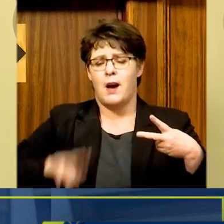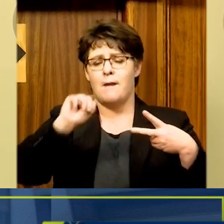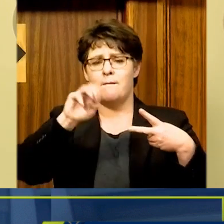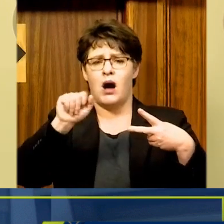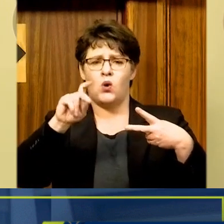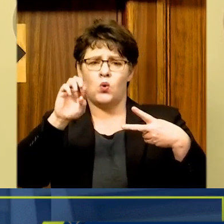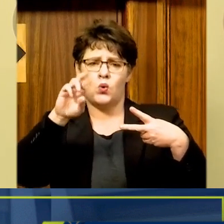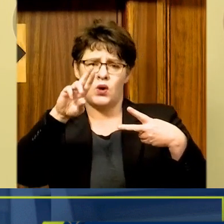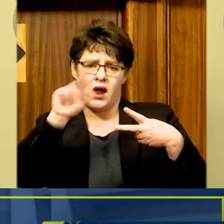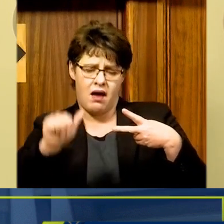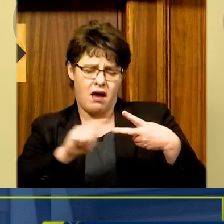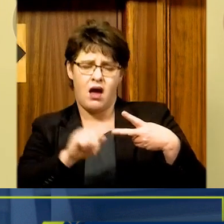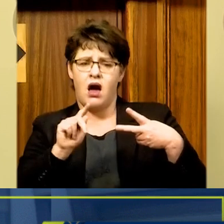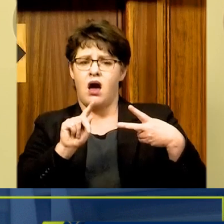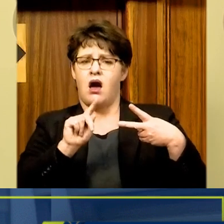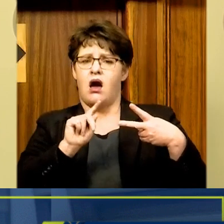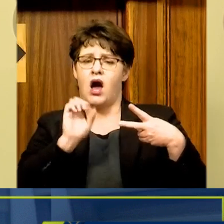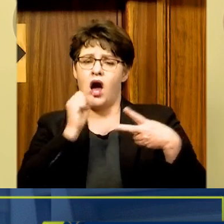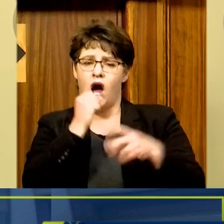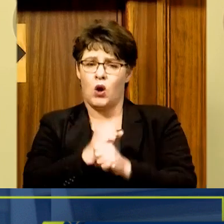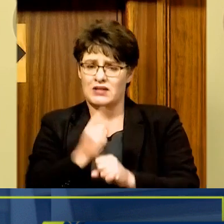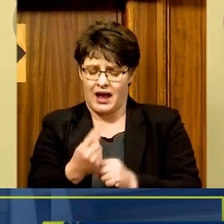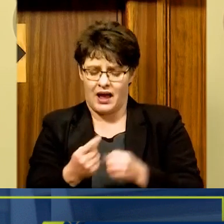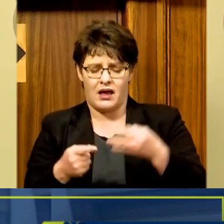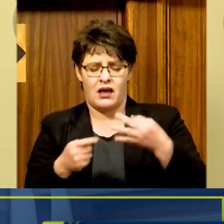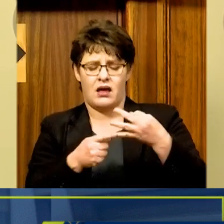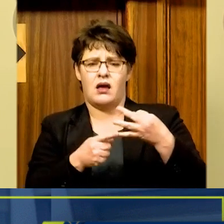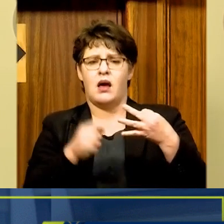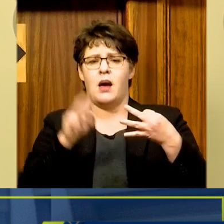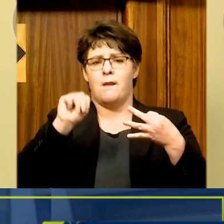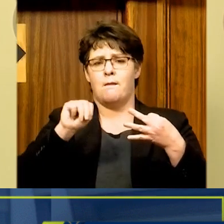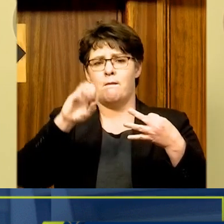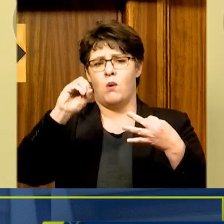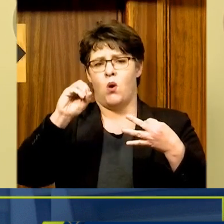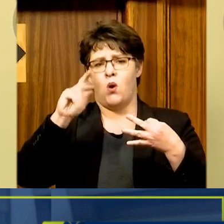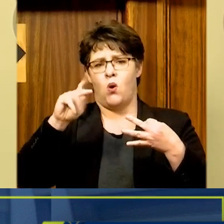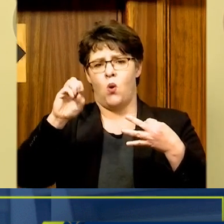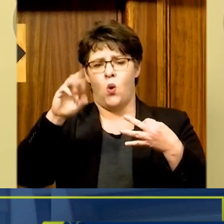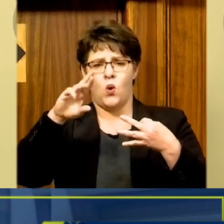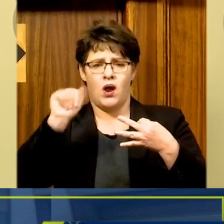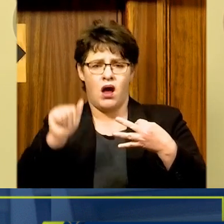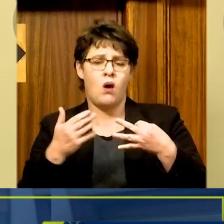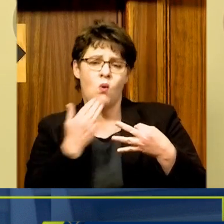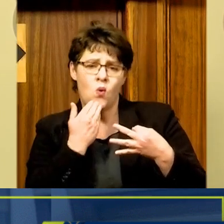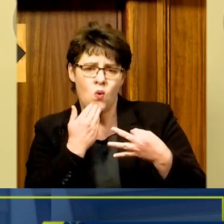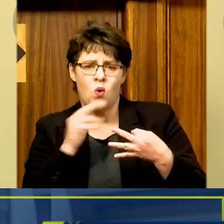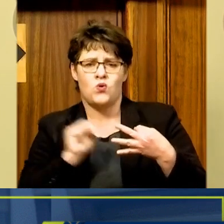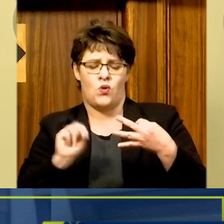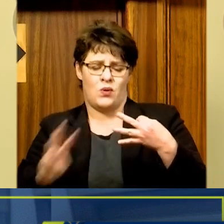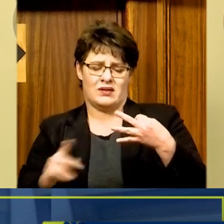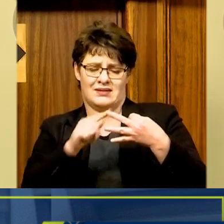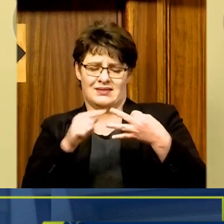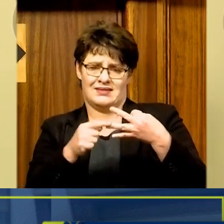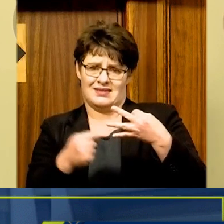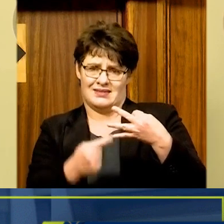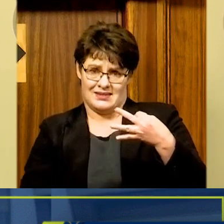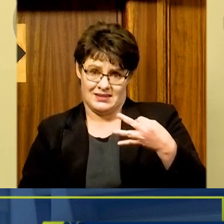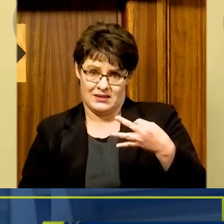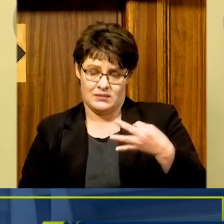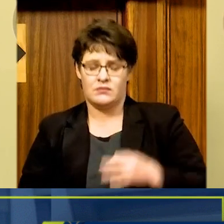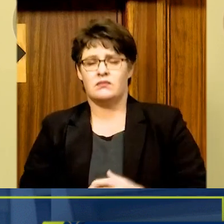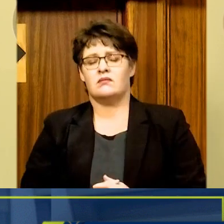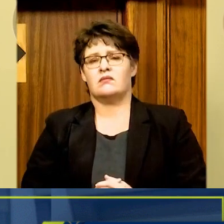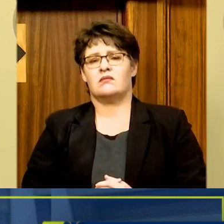of Gauteng, and Premier Job Mokgoro of Northwest. But we also extend